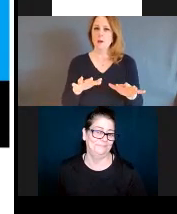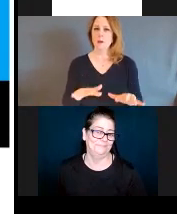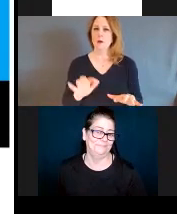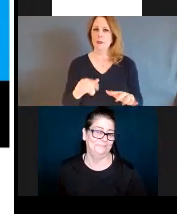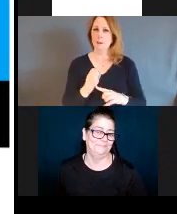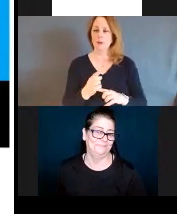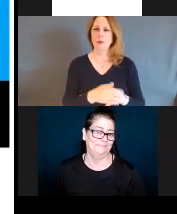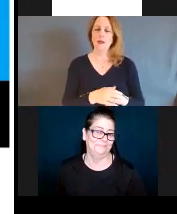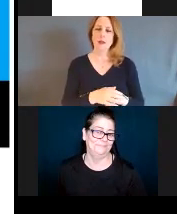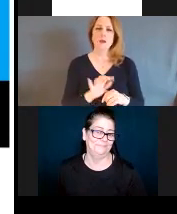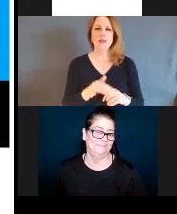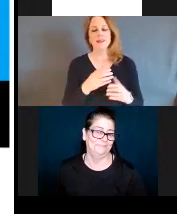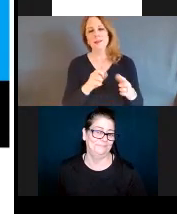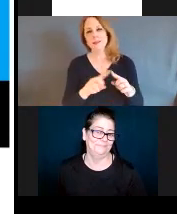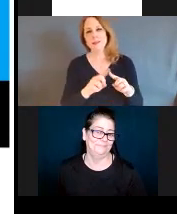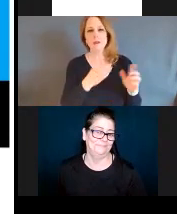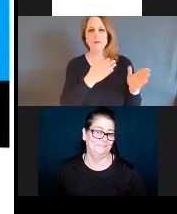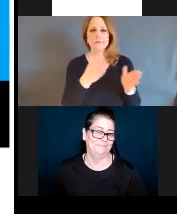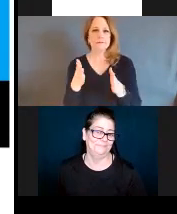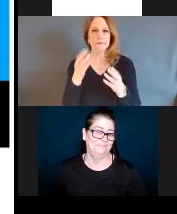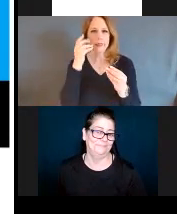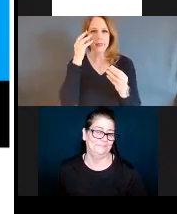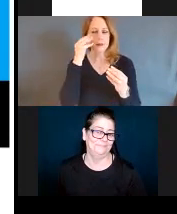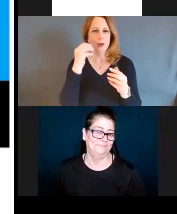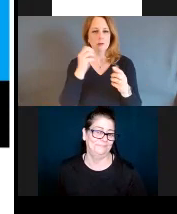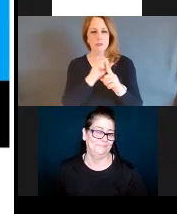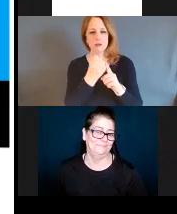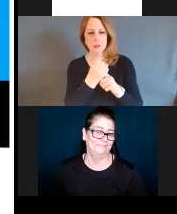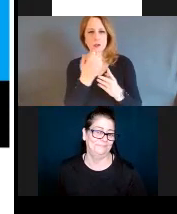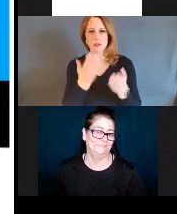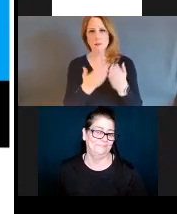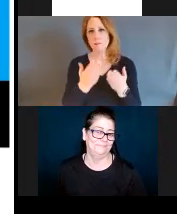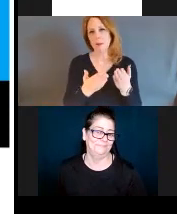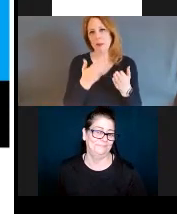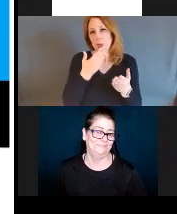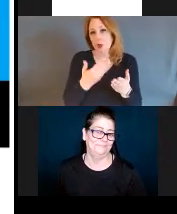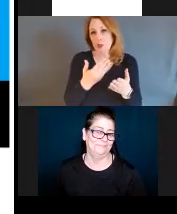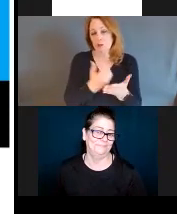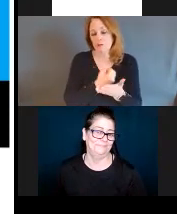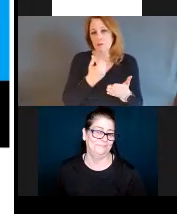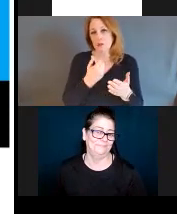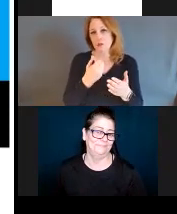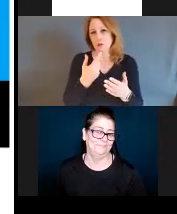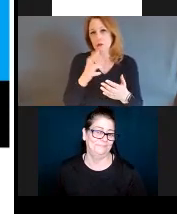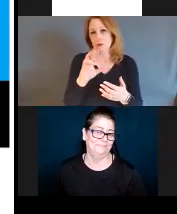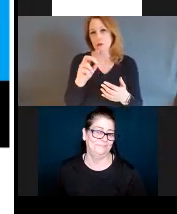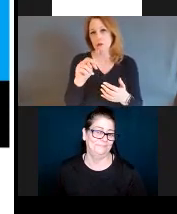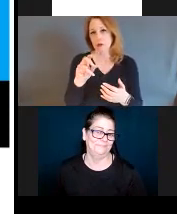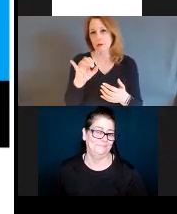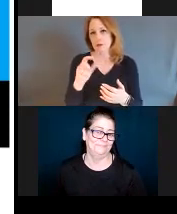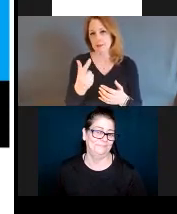ways to think about what situations might require grounding or grounding might be helpful. So let's